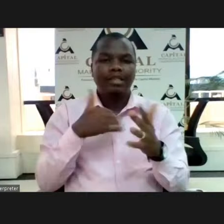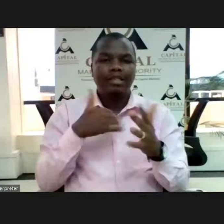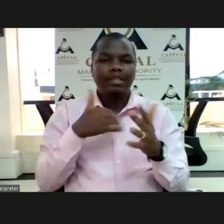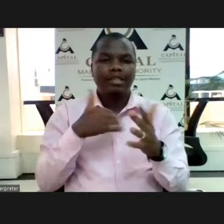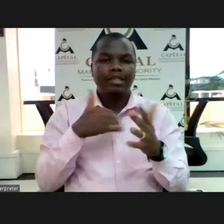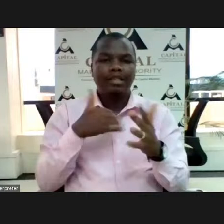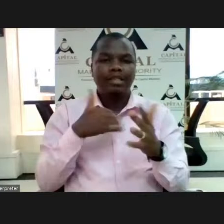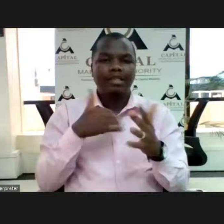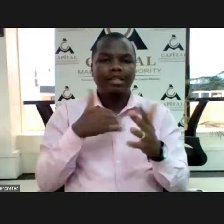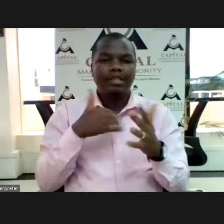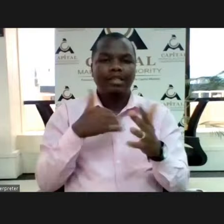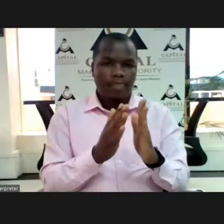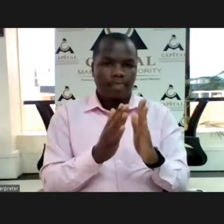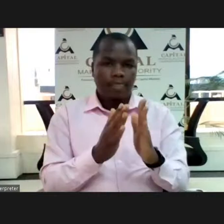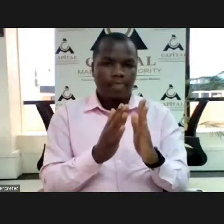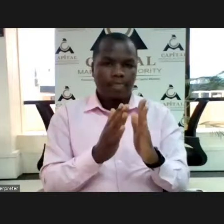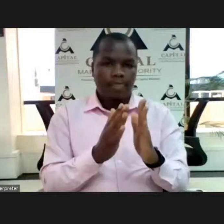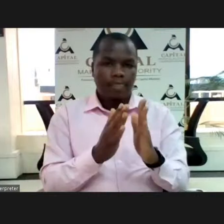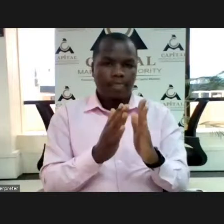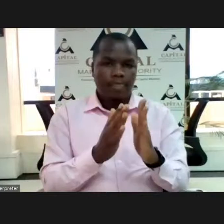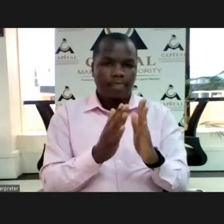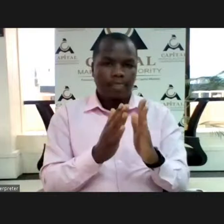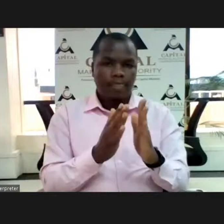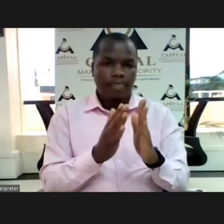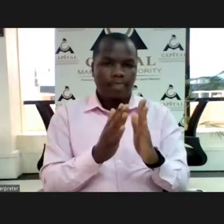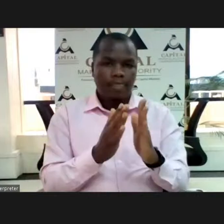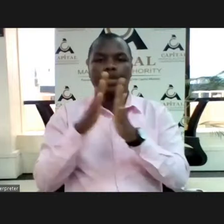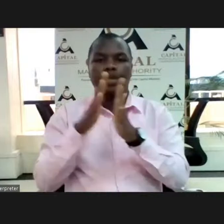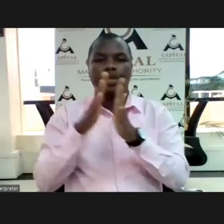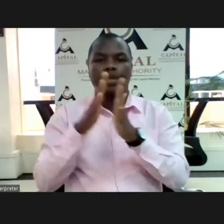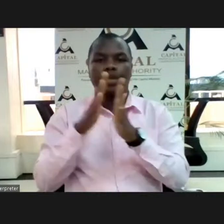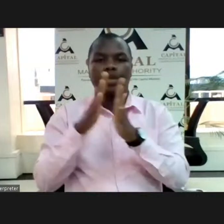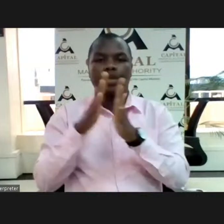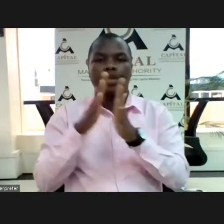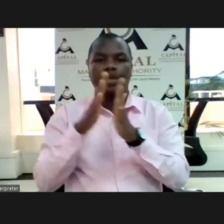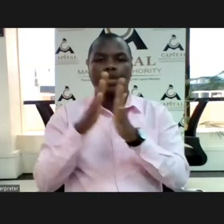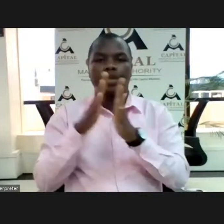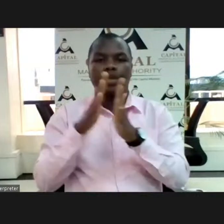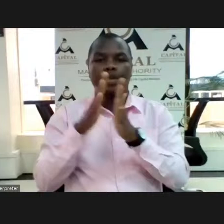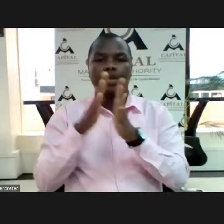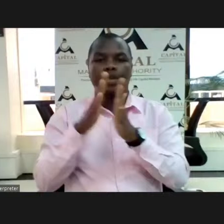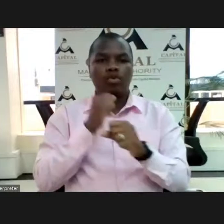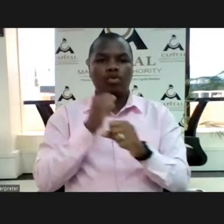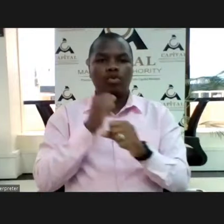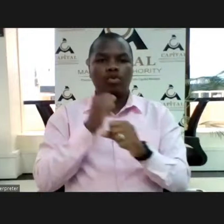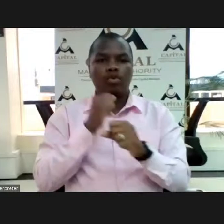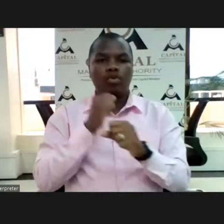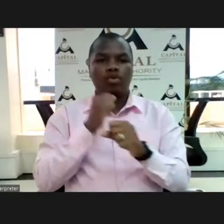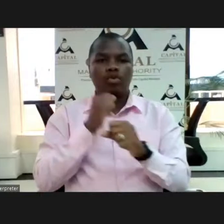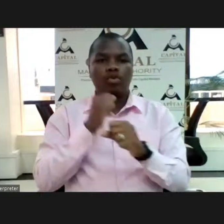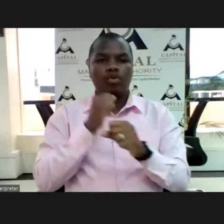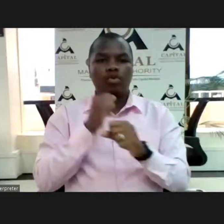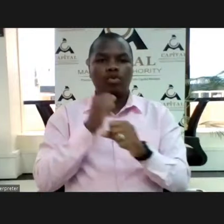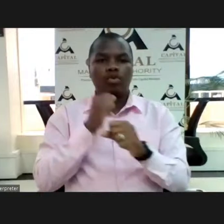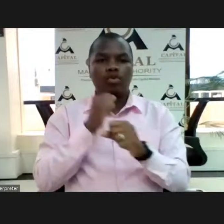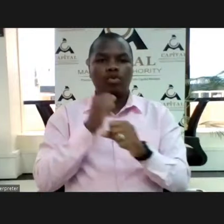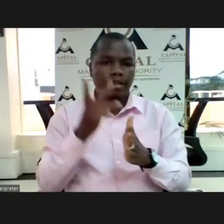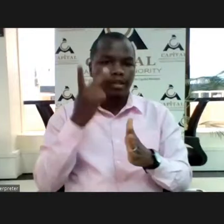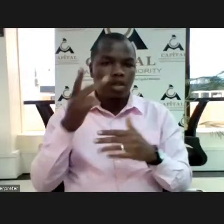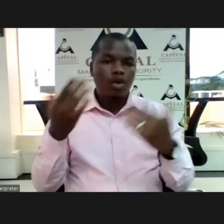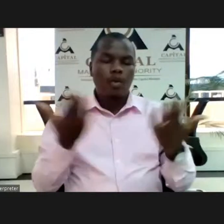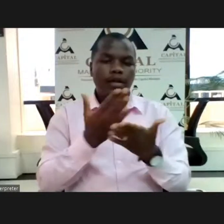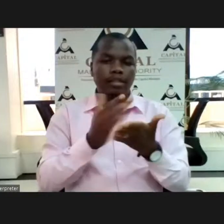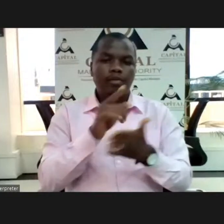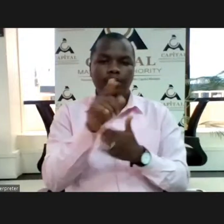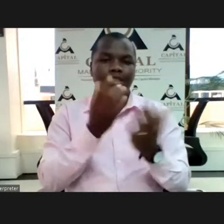way. We welcome you to come and converse with us, be able to conduct those kind of investigations and see where some of